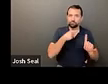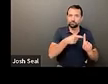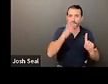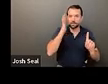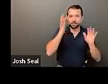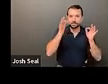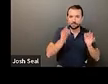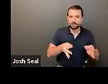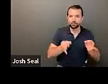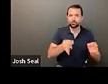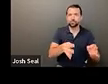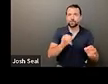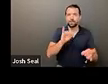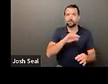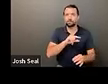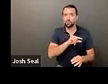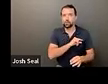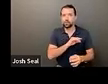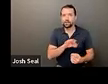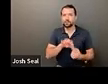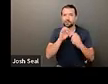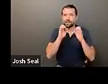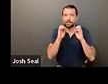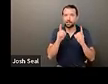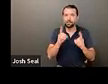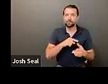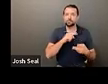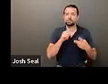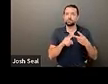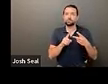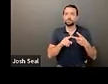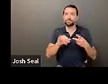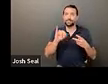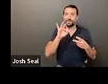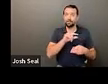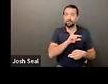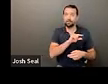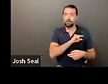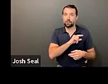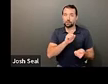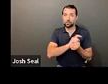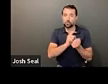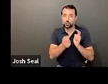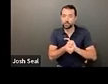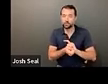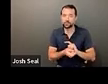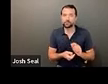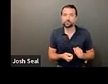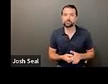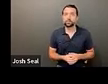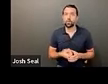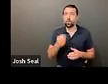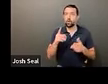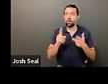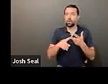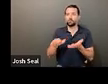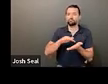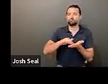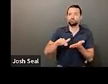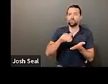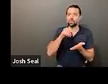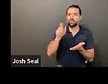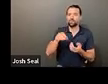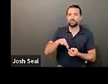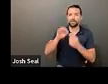services, consideration of a change in eligibility for special ed services, or dismissal from special ed services. So